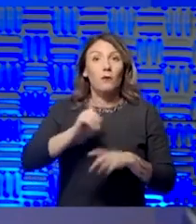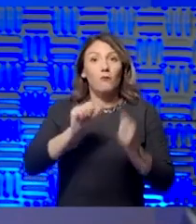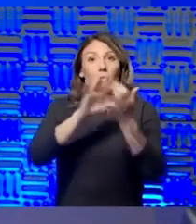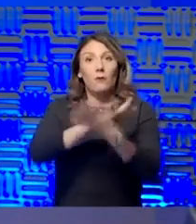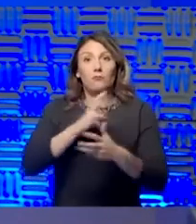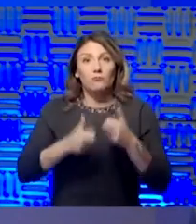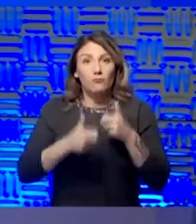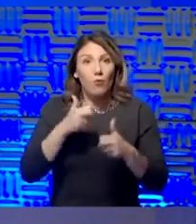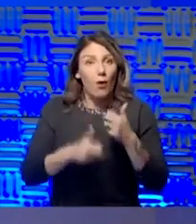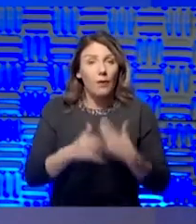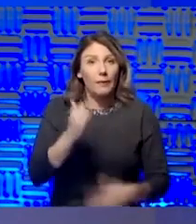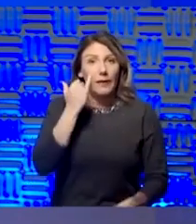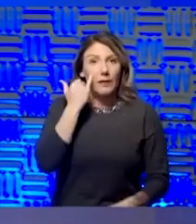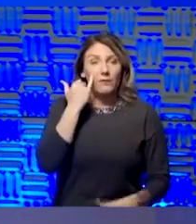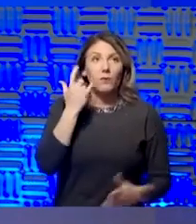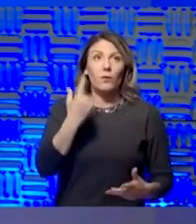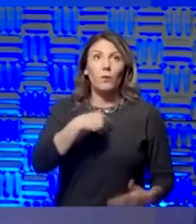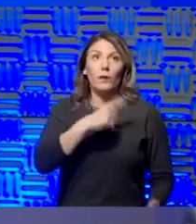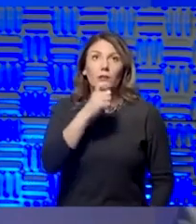don't open up in a